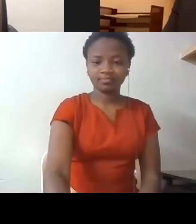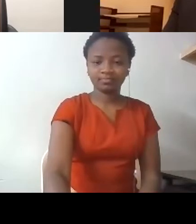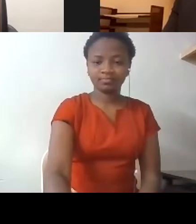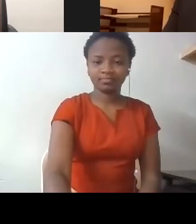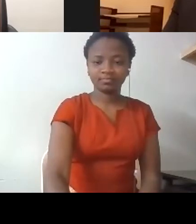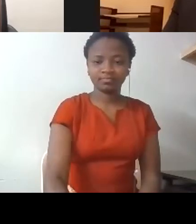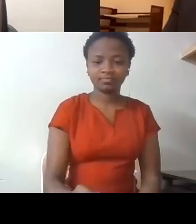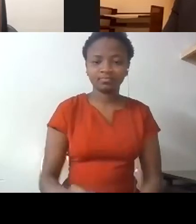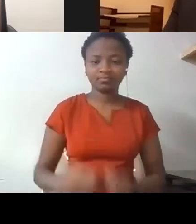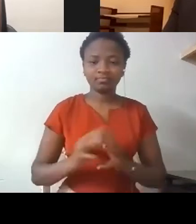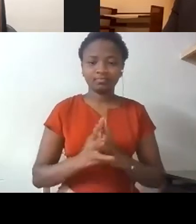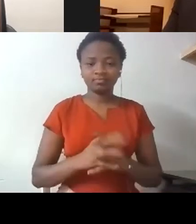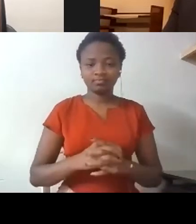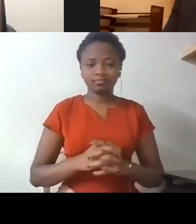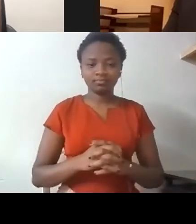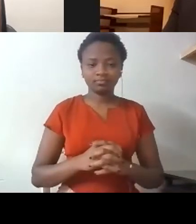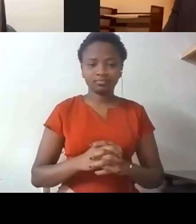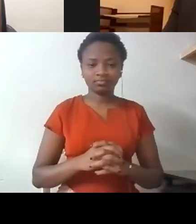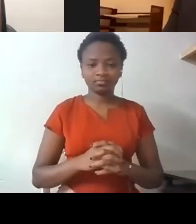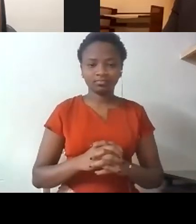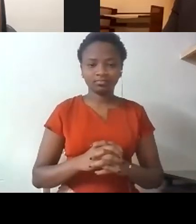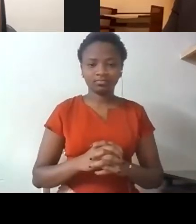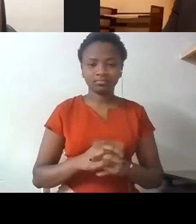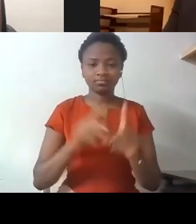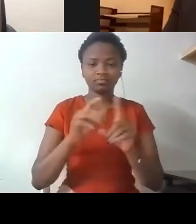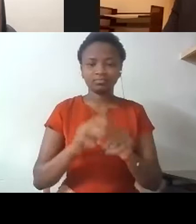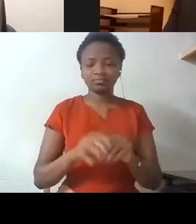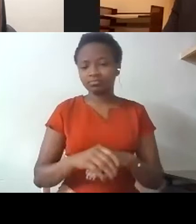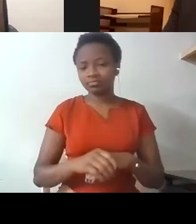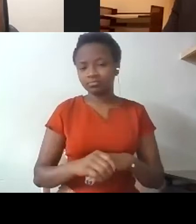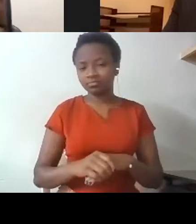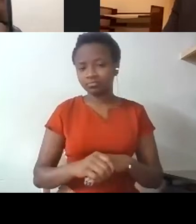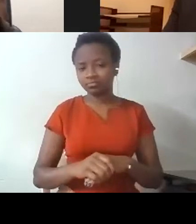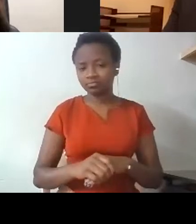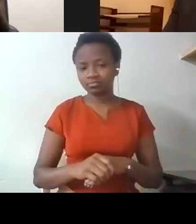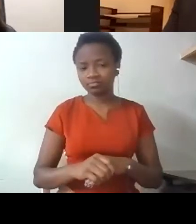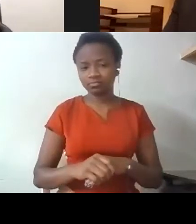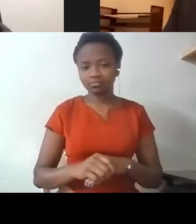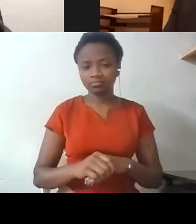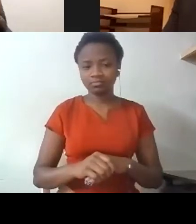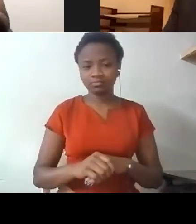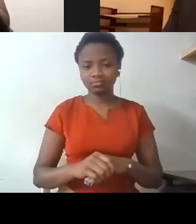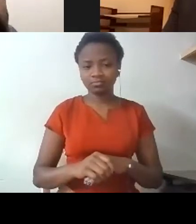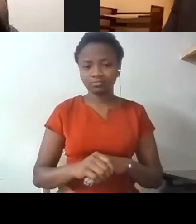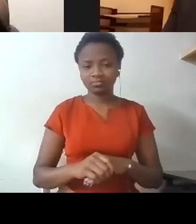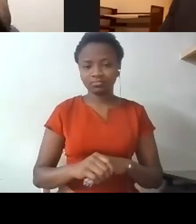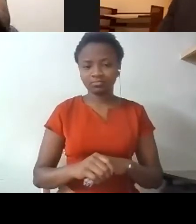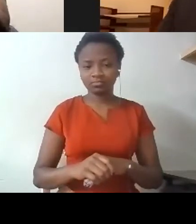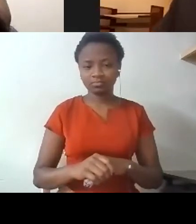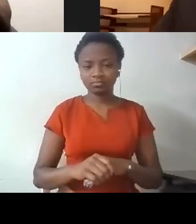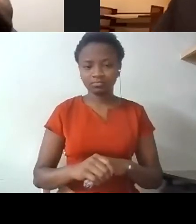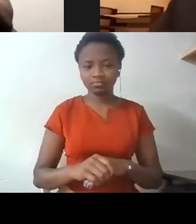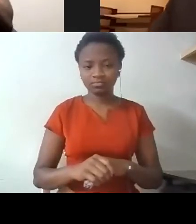Bueno, yo no sé, pero en qué parte quedaron, pero voy a comenzar entonces la